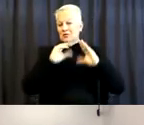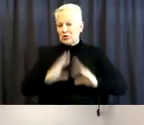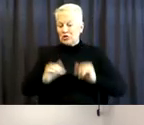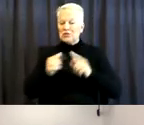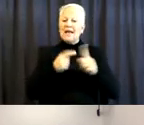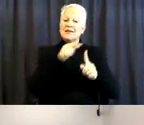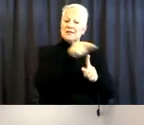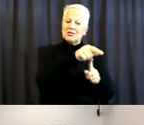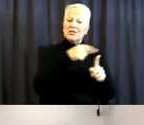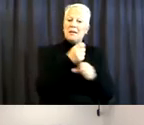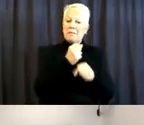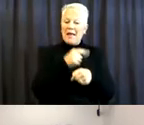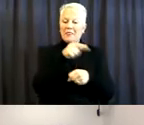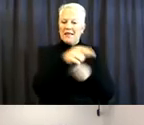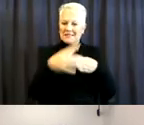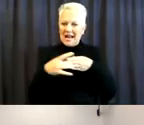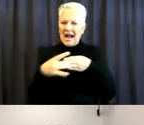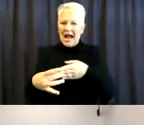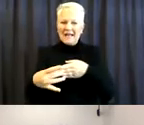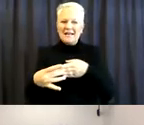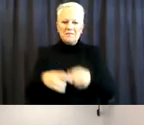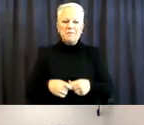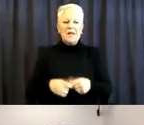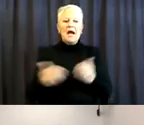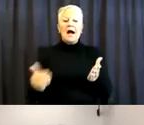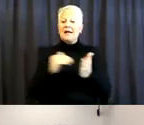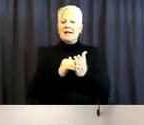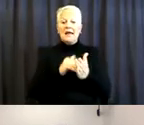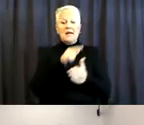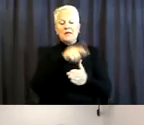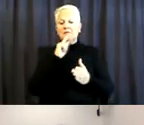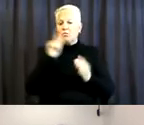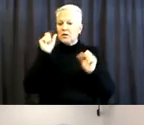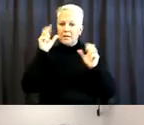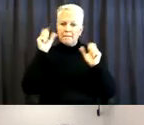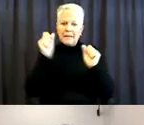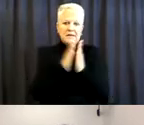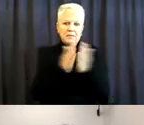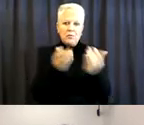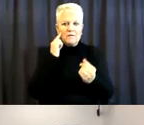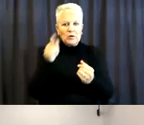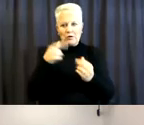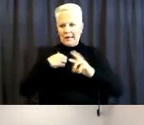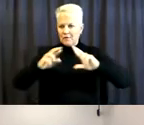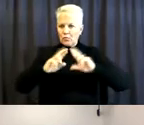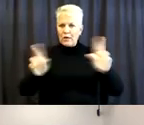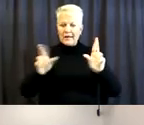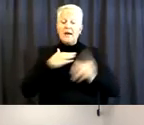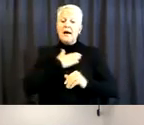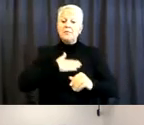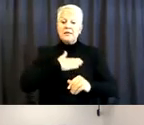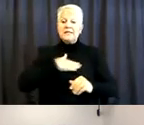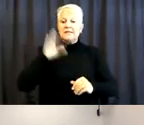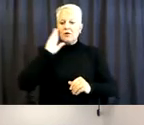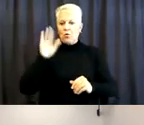of that and created this guide. And again, it's just an amazing piece to have in hand. Please know